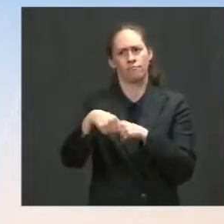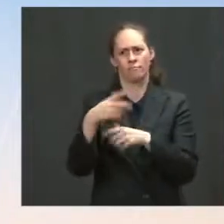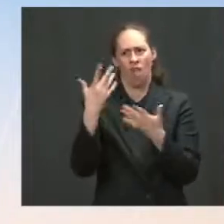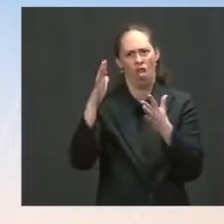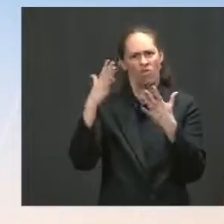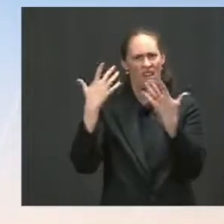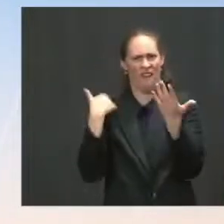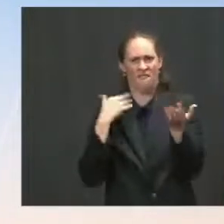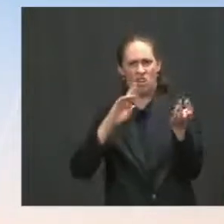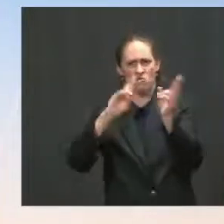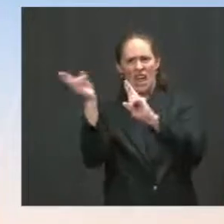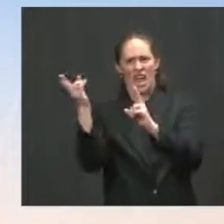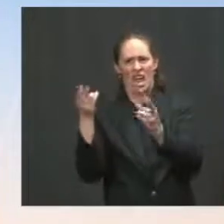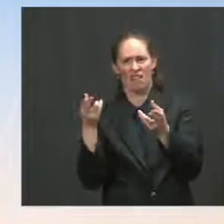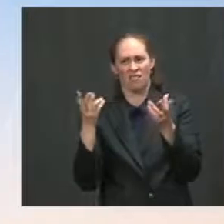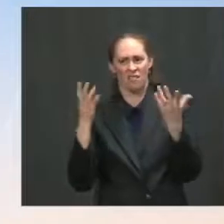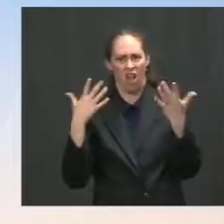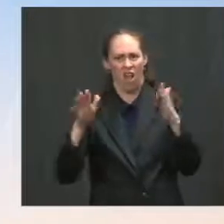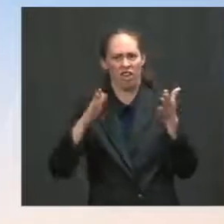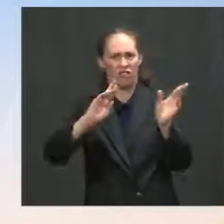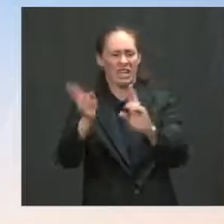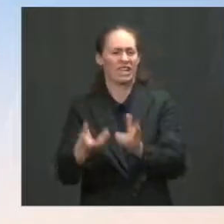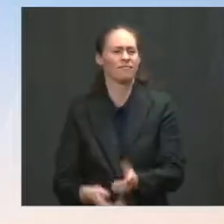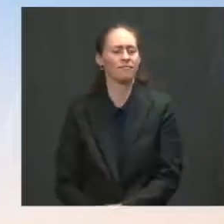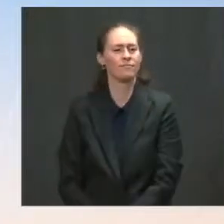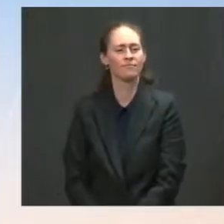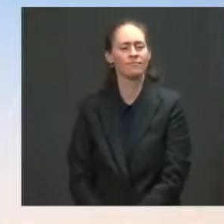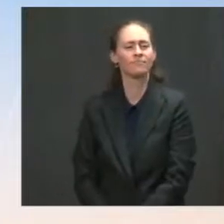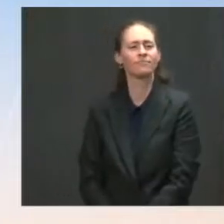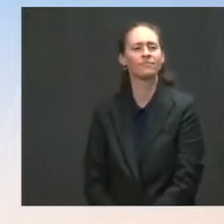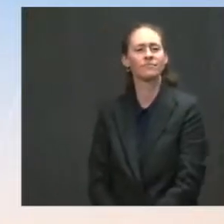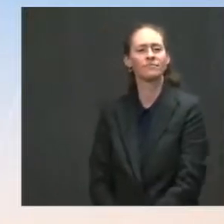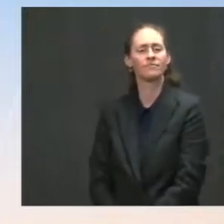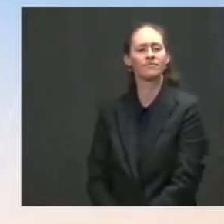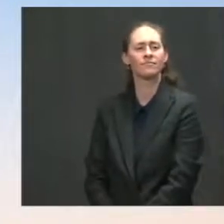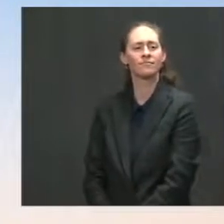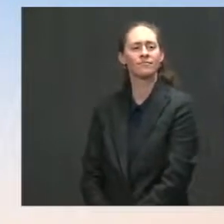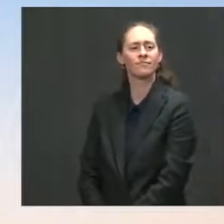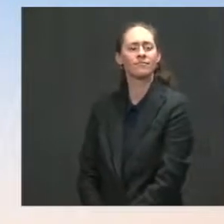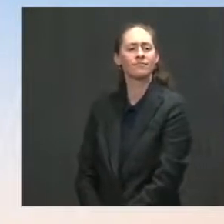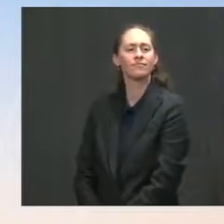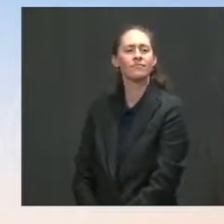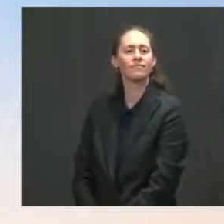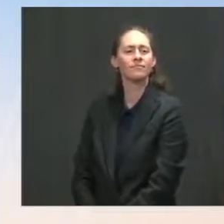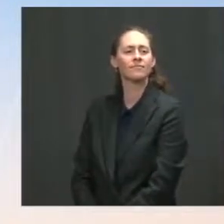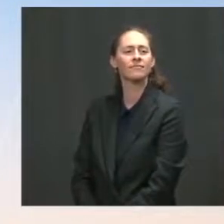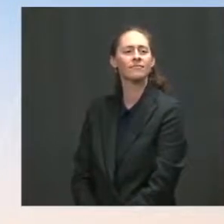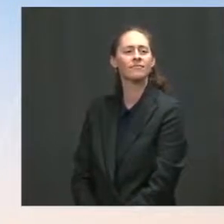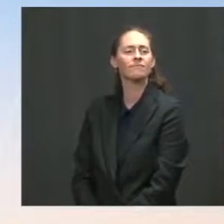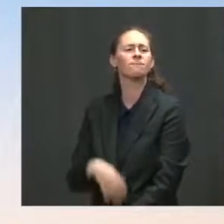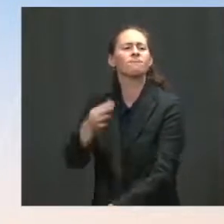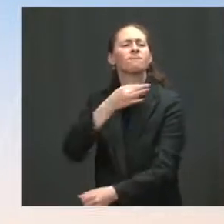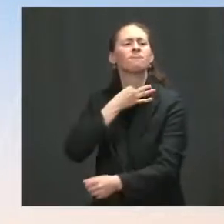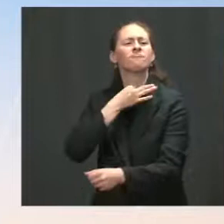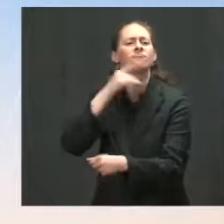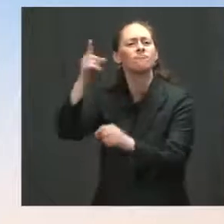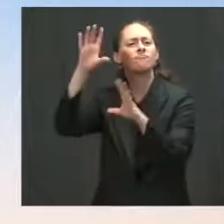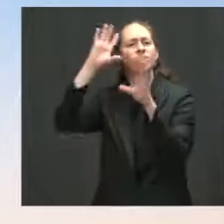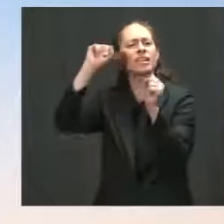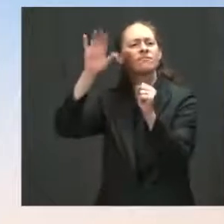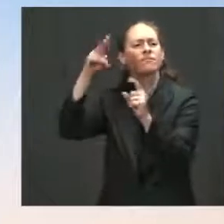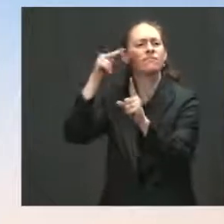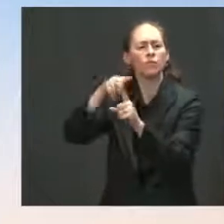then just one more quick one. The president was very sharp with kind of his perspective on Republican governors who put